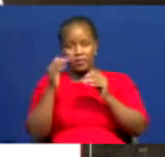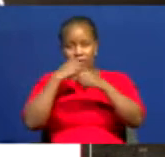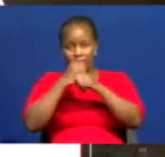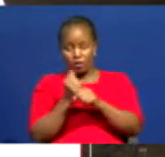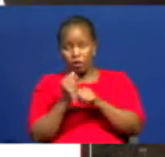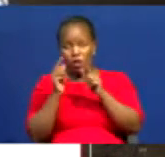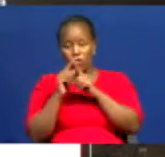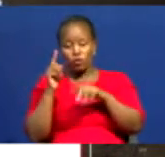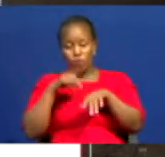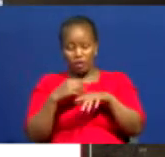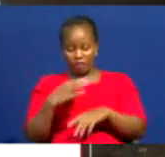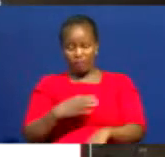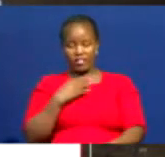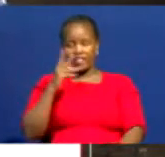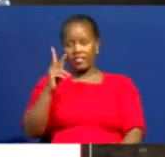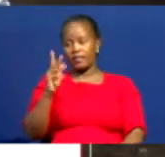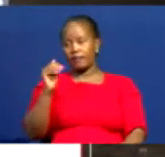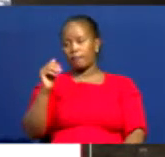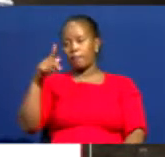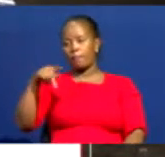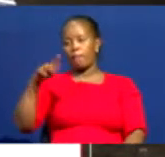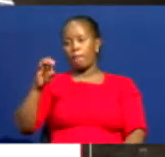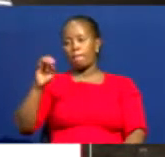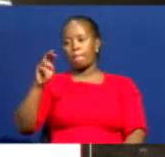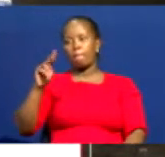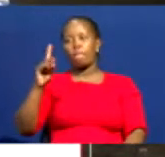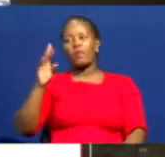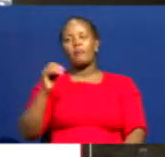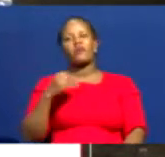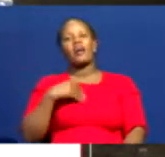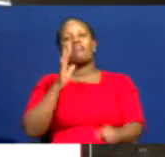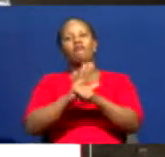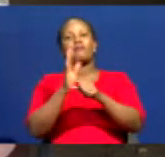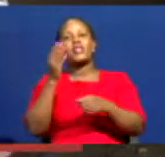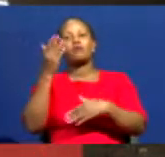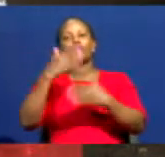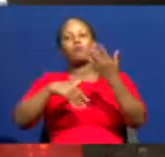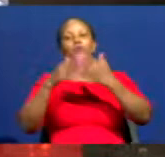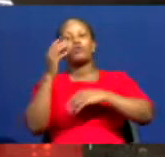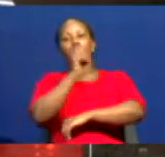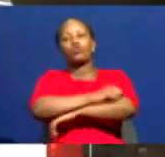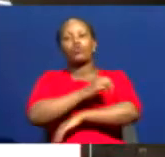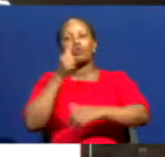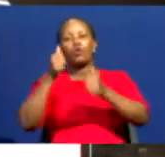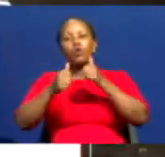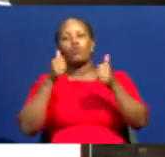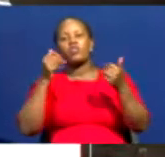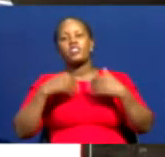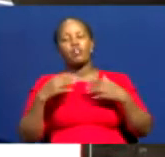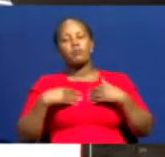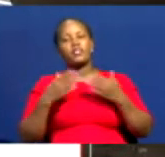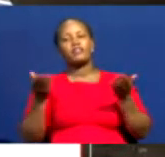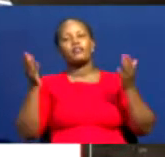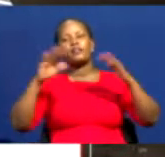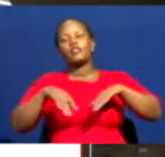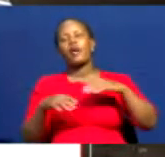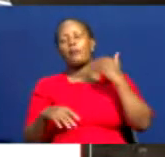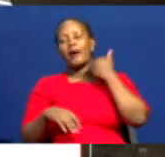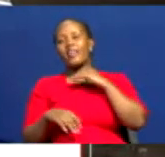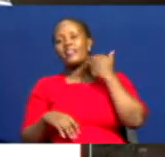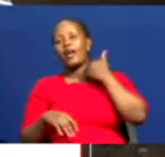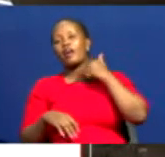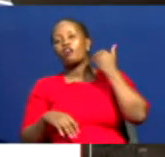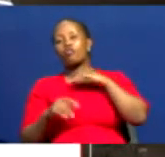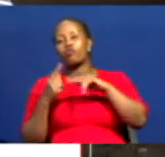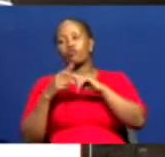Kapedo, there's a bit of reconstruction of schools that were demolished by the criminals from